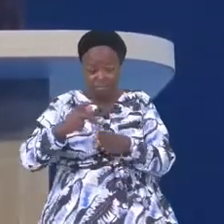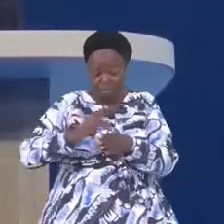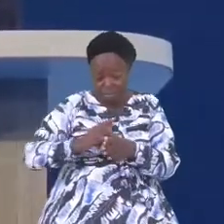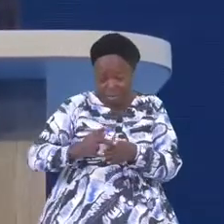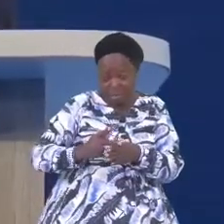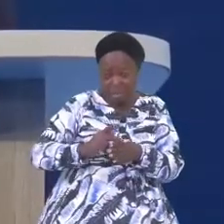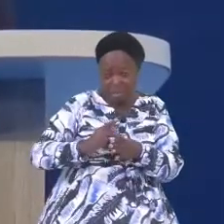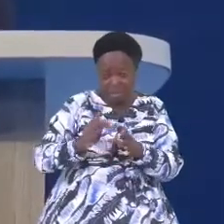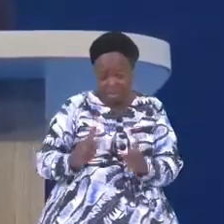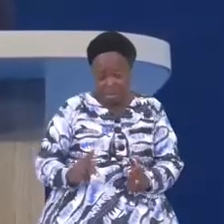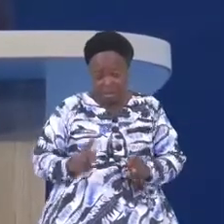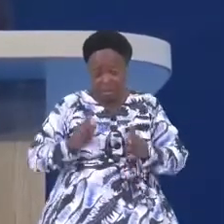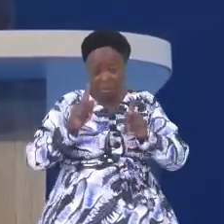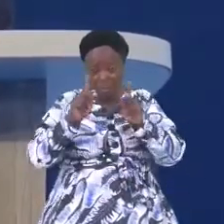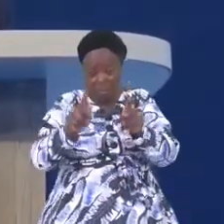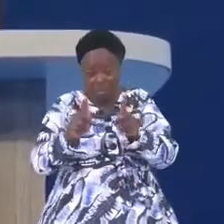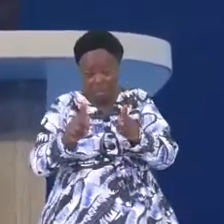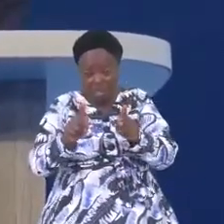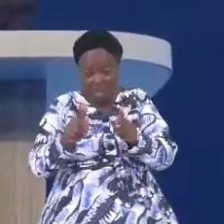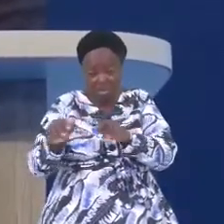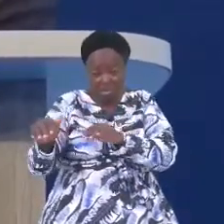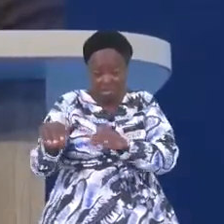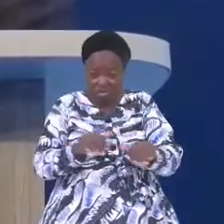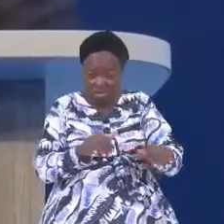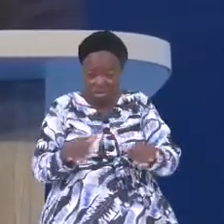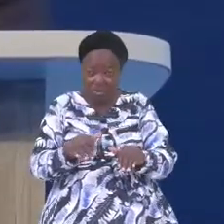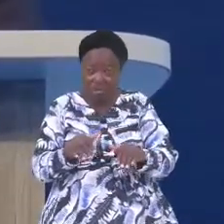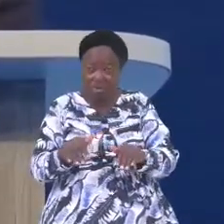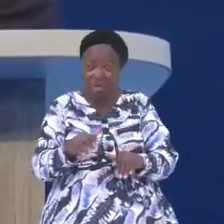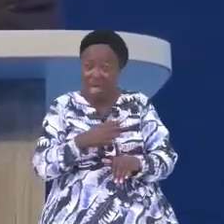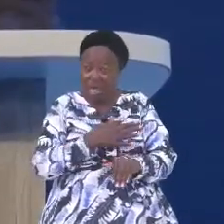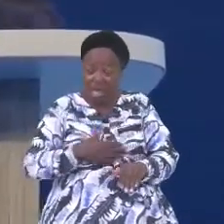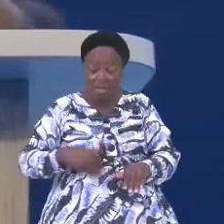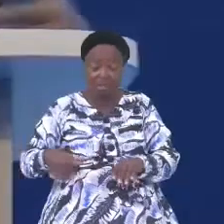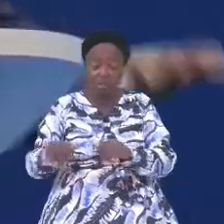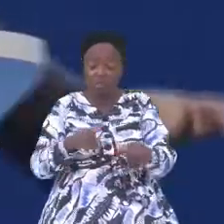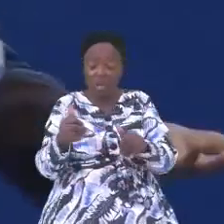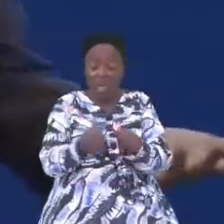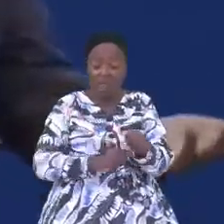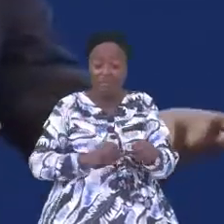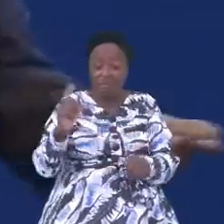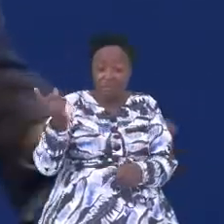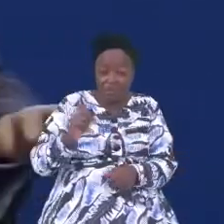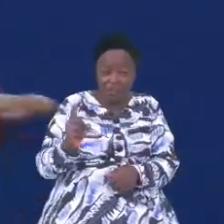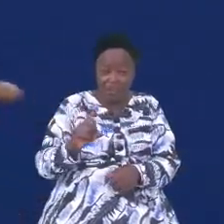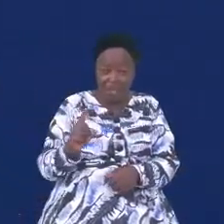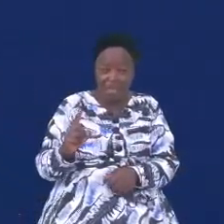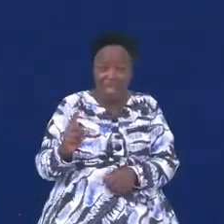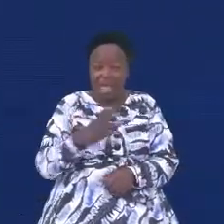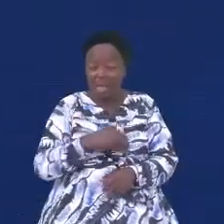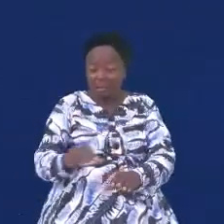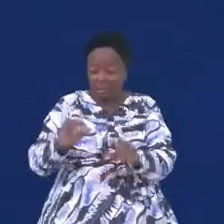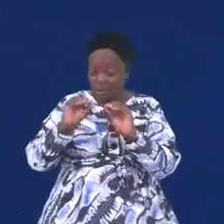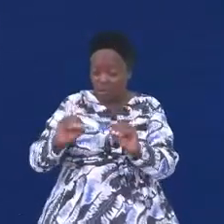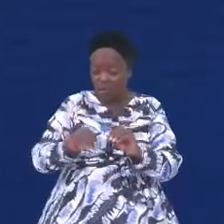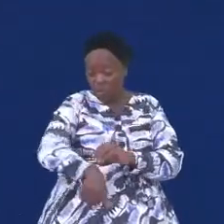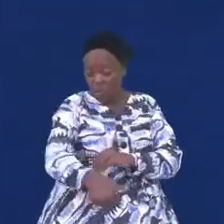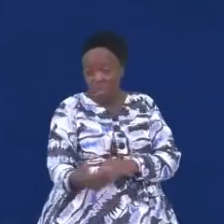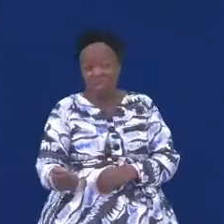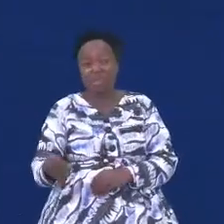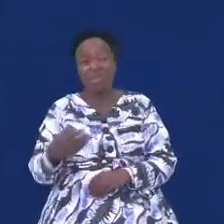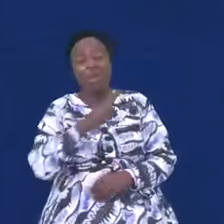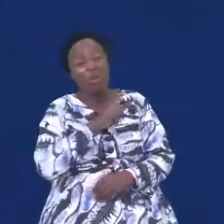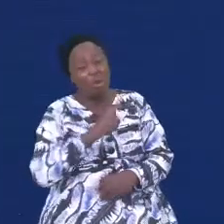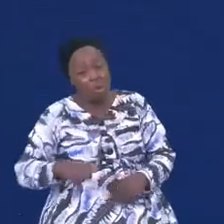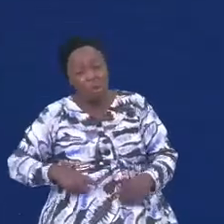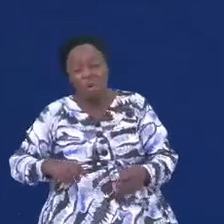promoted, perpetrated, and taught other people. That's what I have to bring before the Lord. Purge me